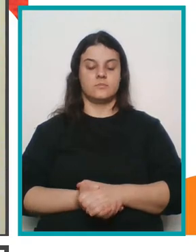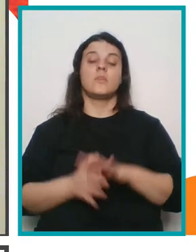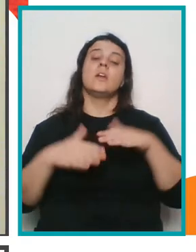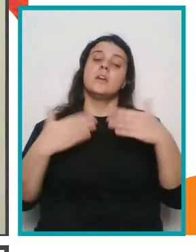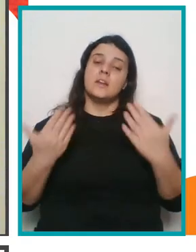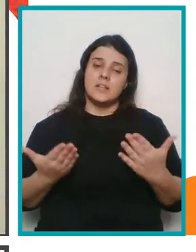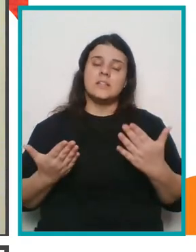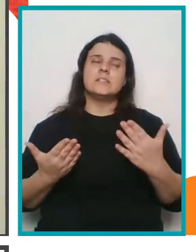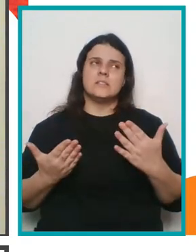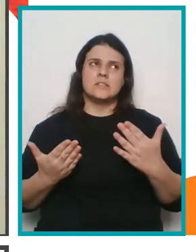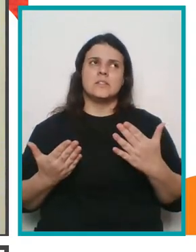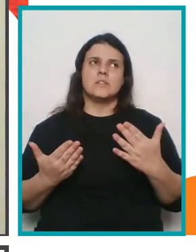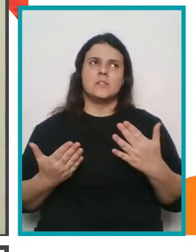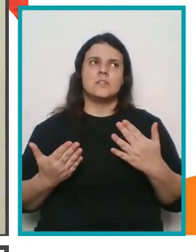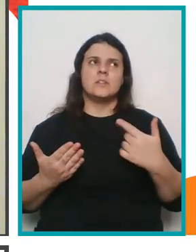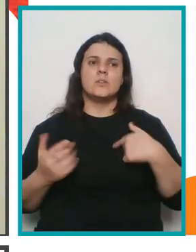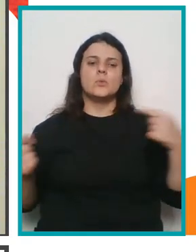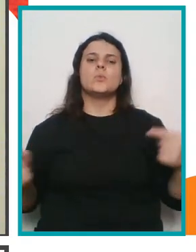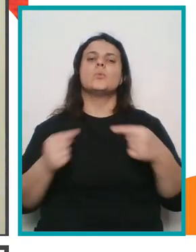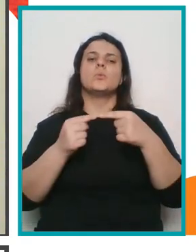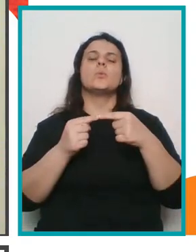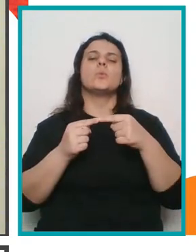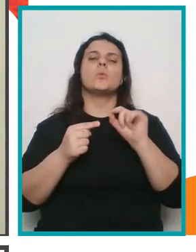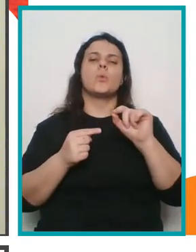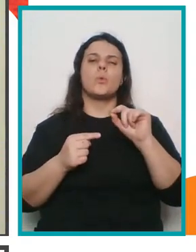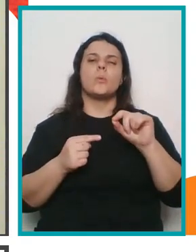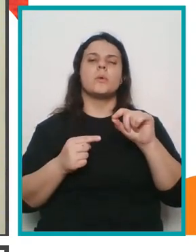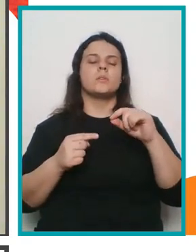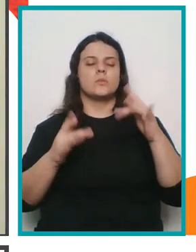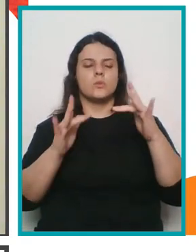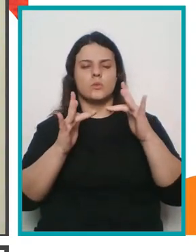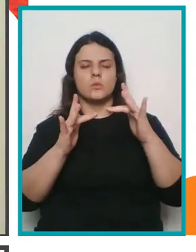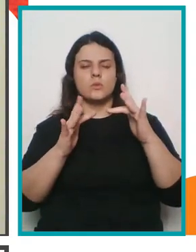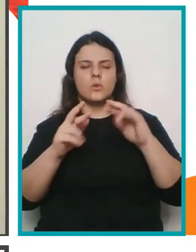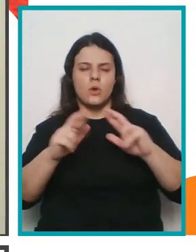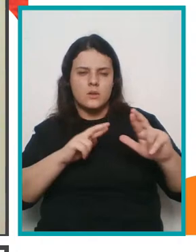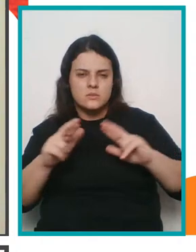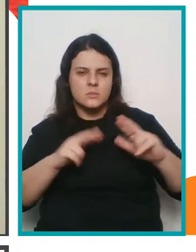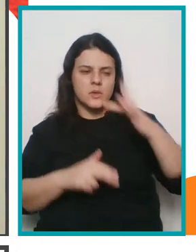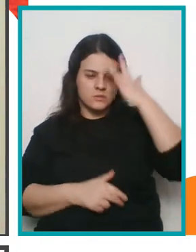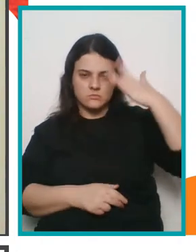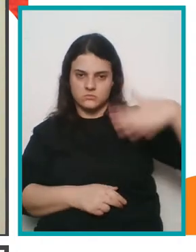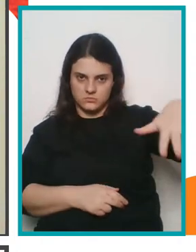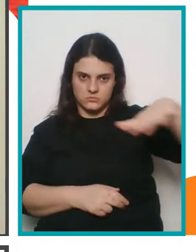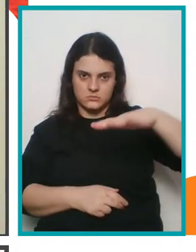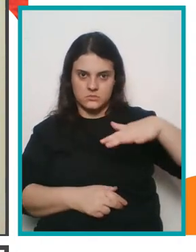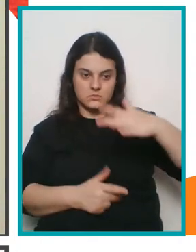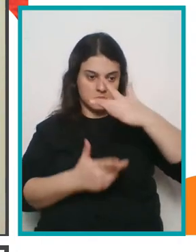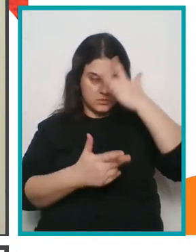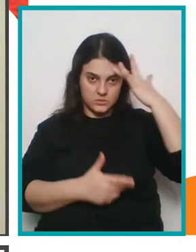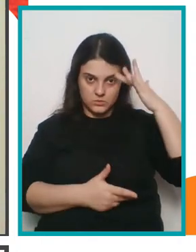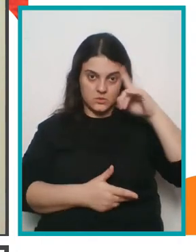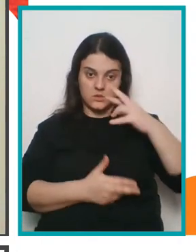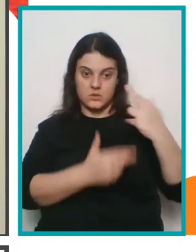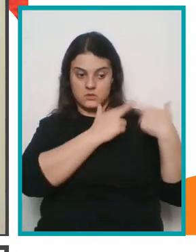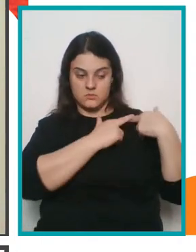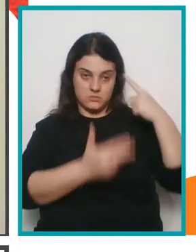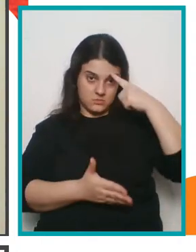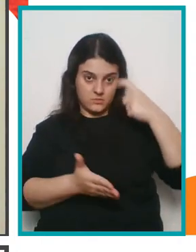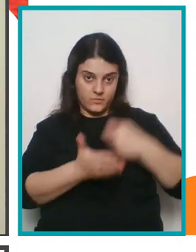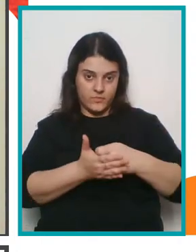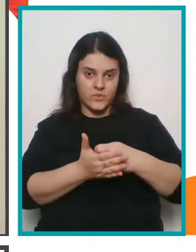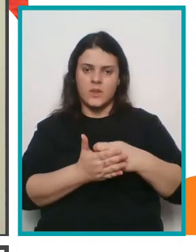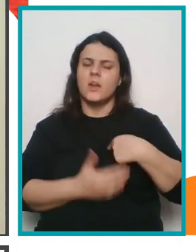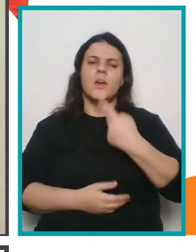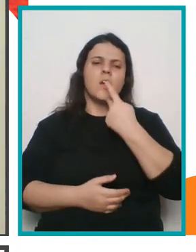the best, because it is very hard to get in touch with them, because they're